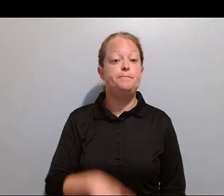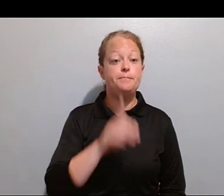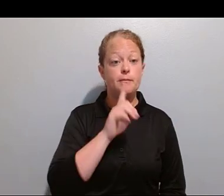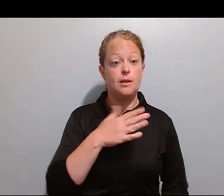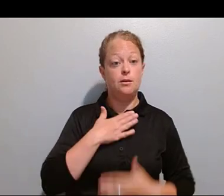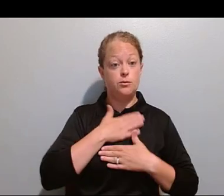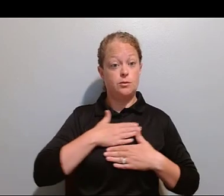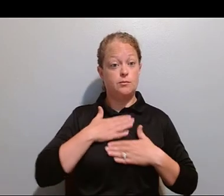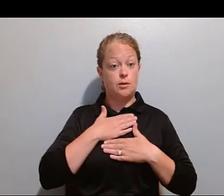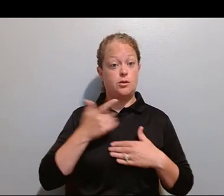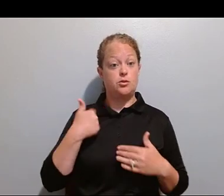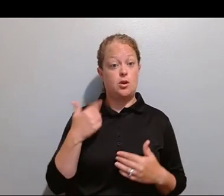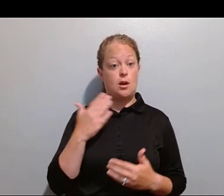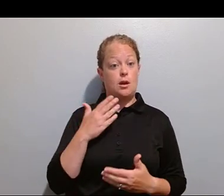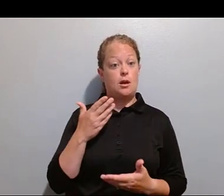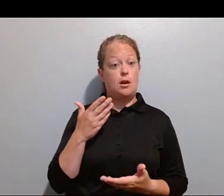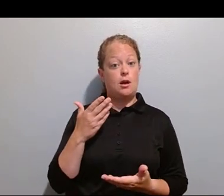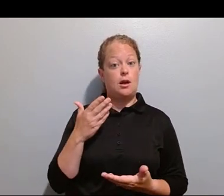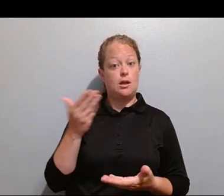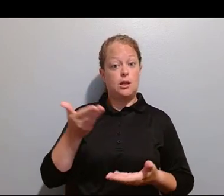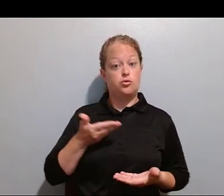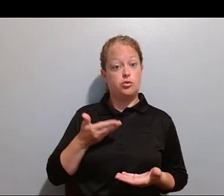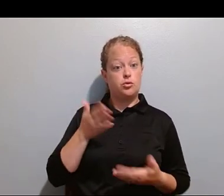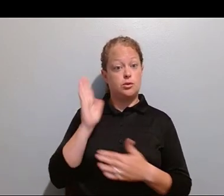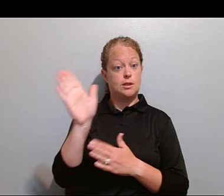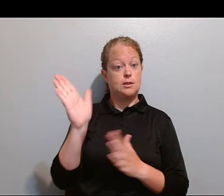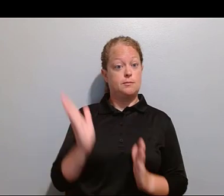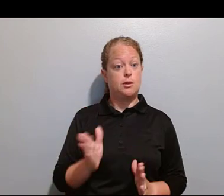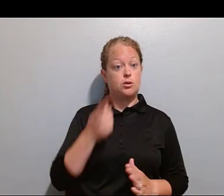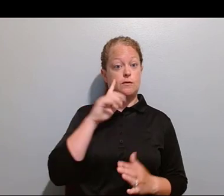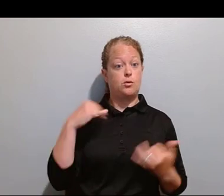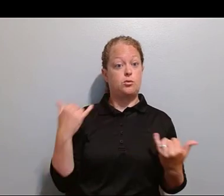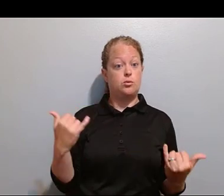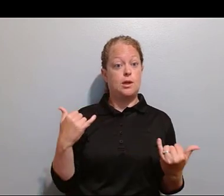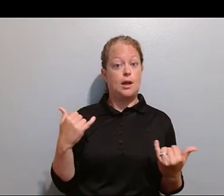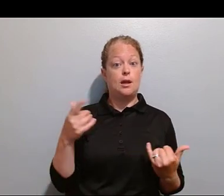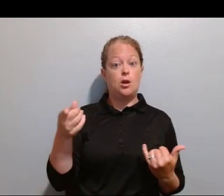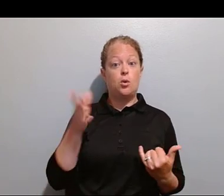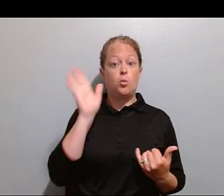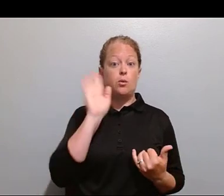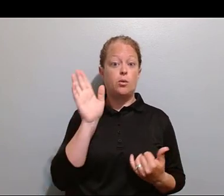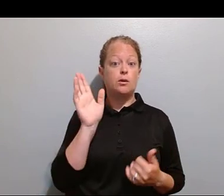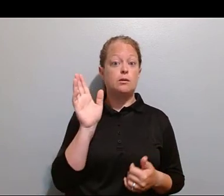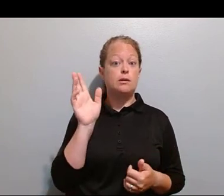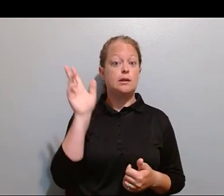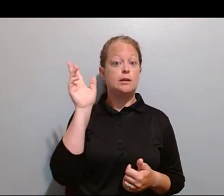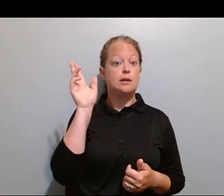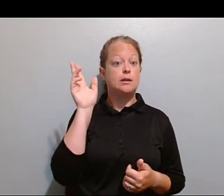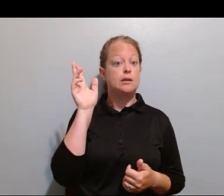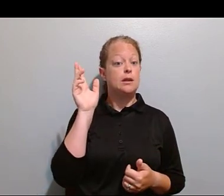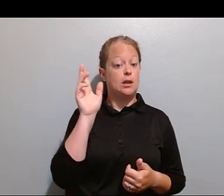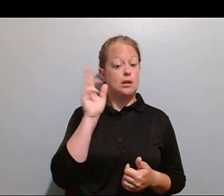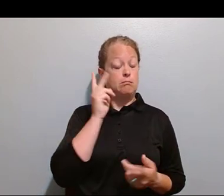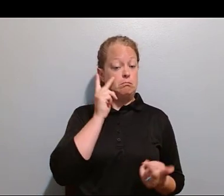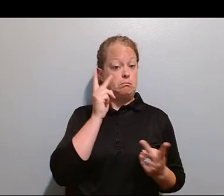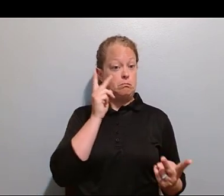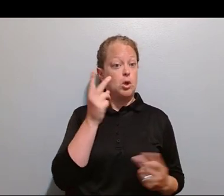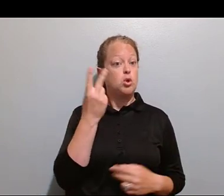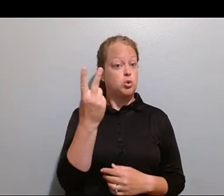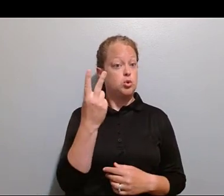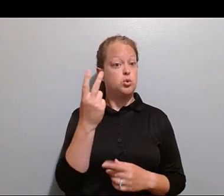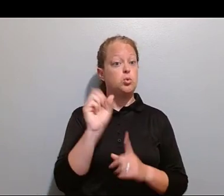that I present the speakers for the session today. We will hear 2 case studies, one